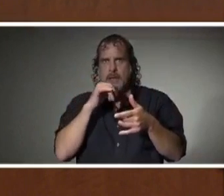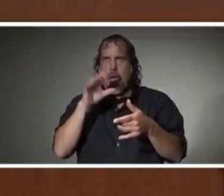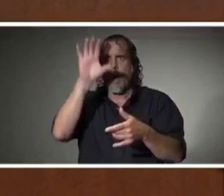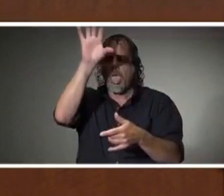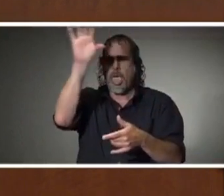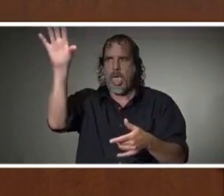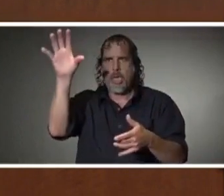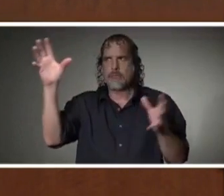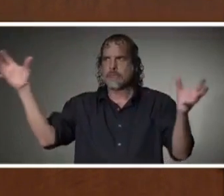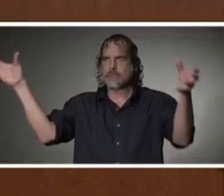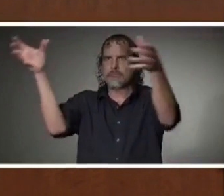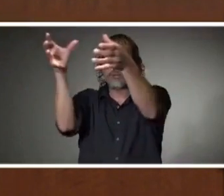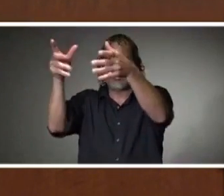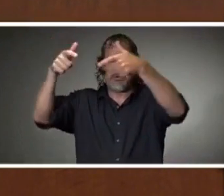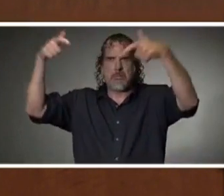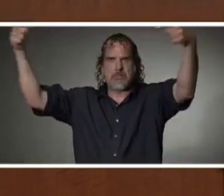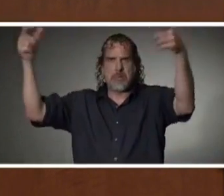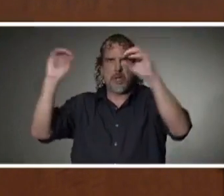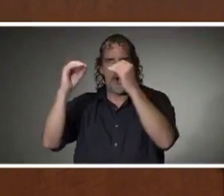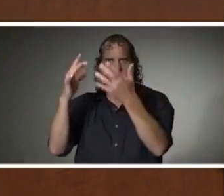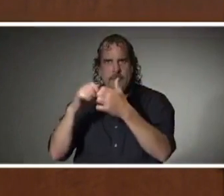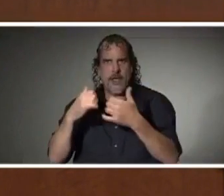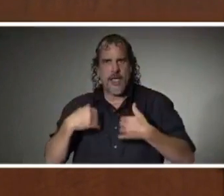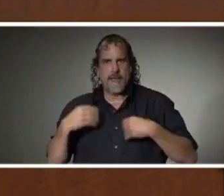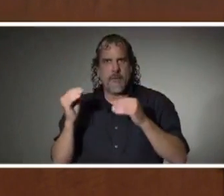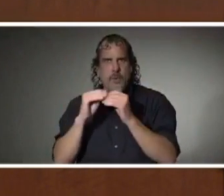that can better deal with more customers.